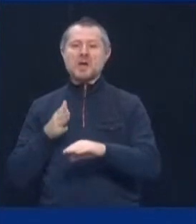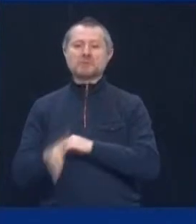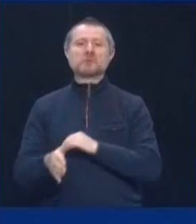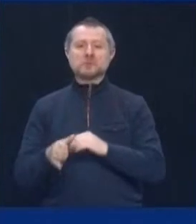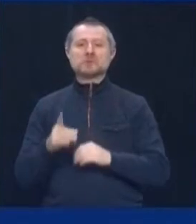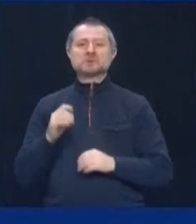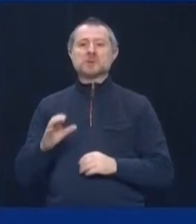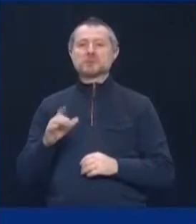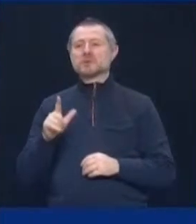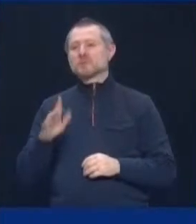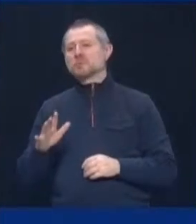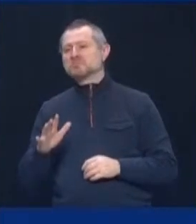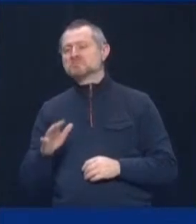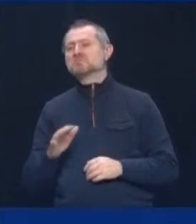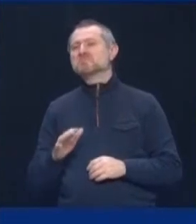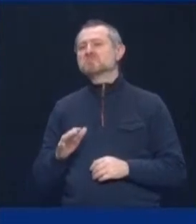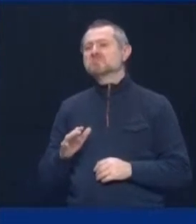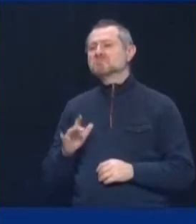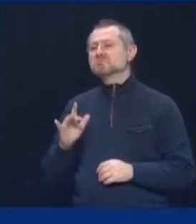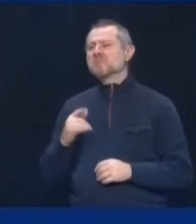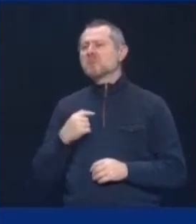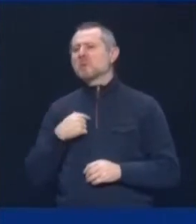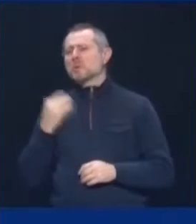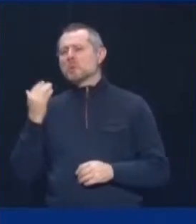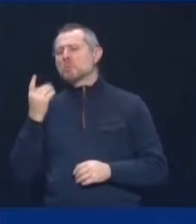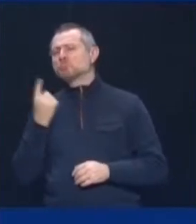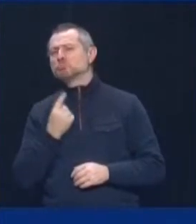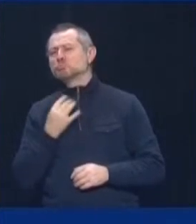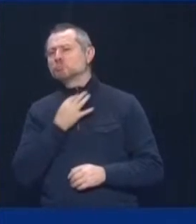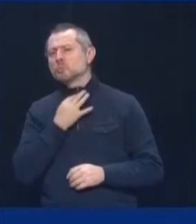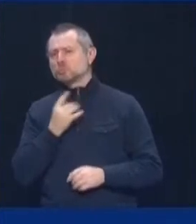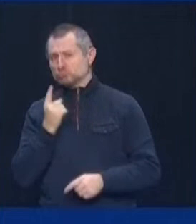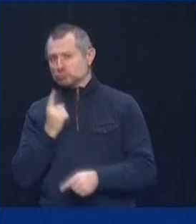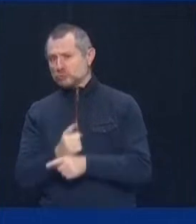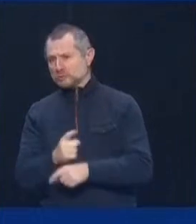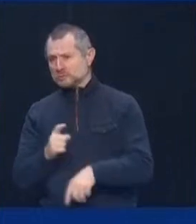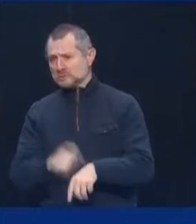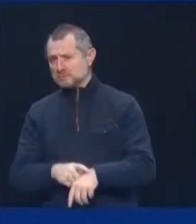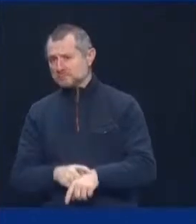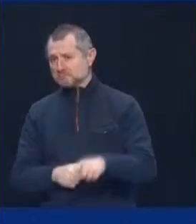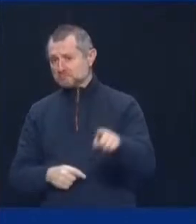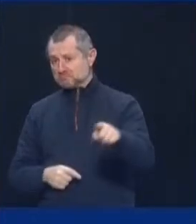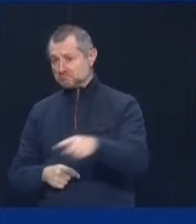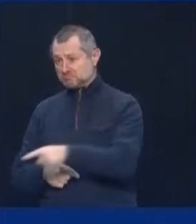that timing and how close you believe we are to that reality.